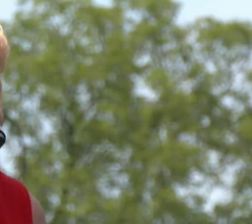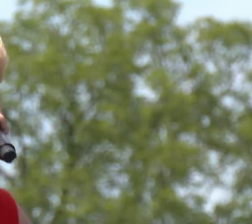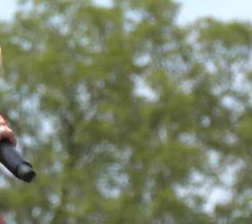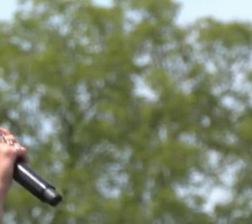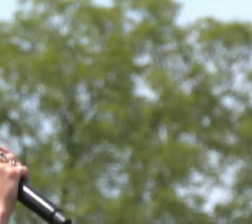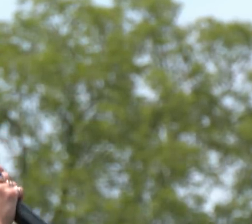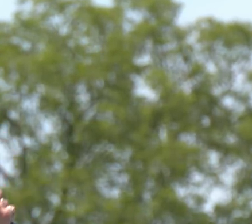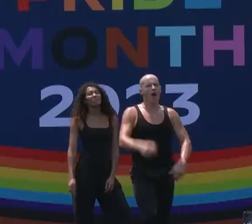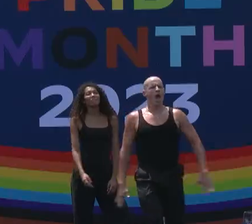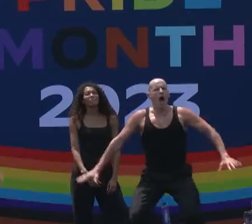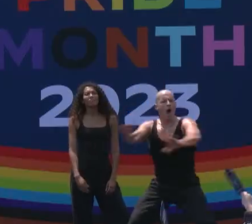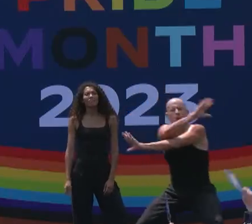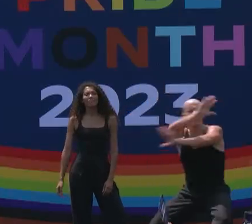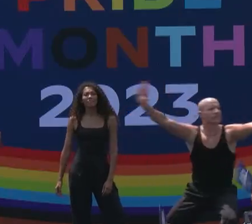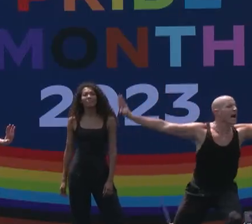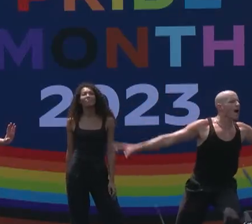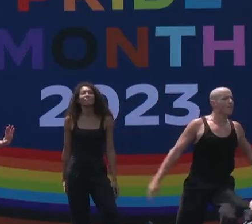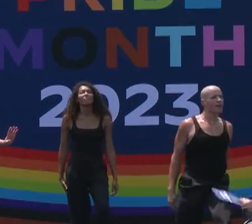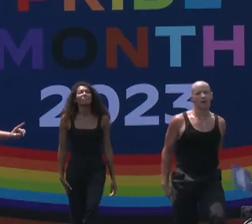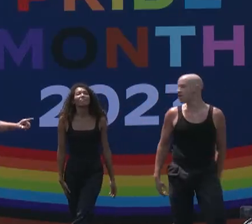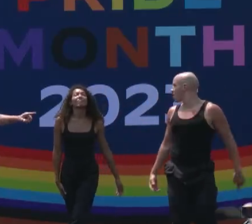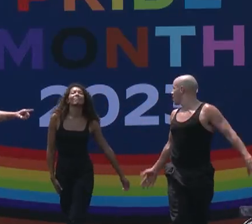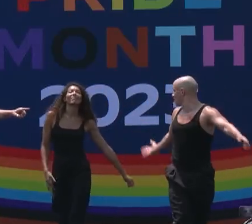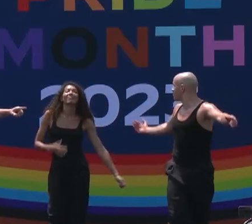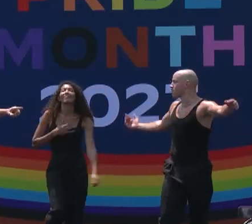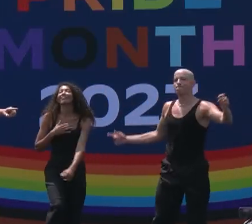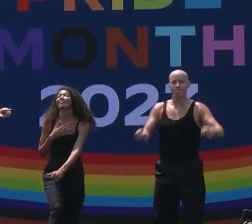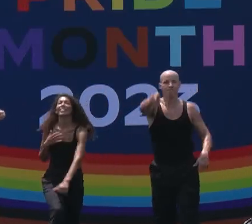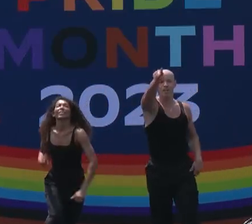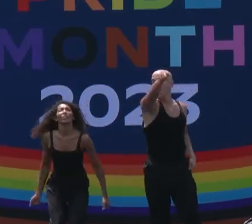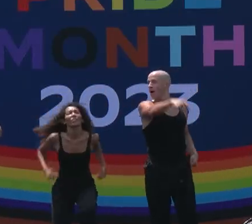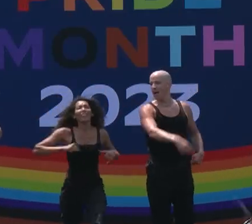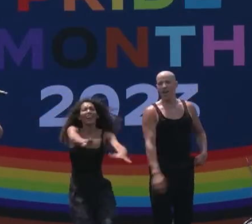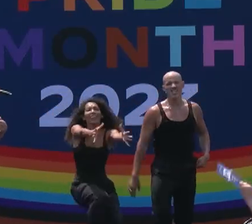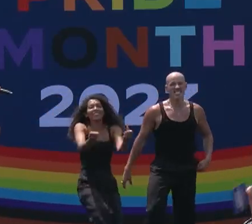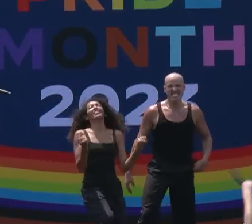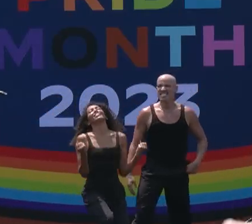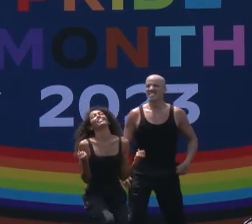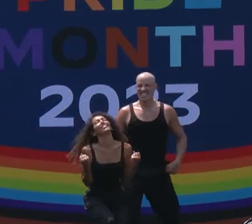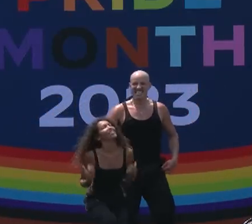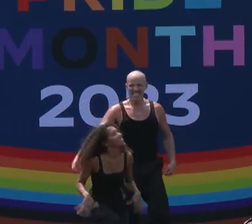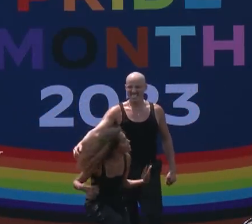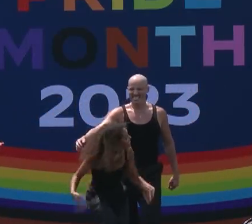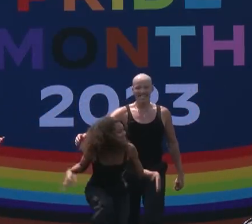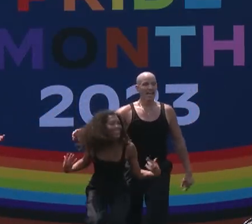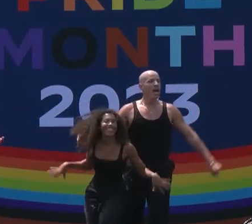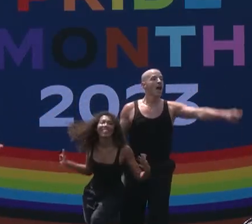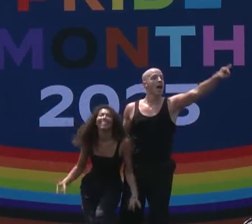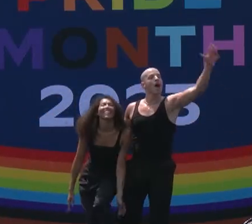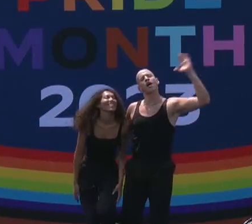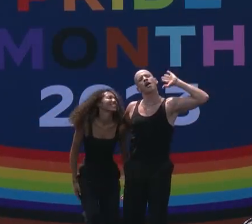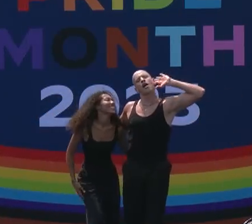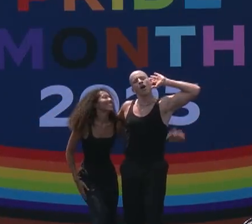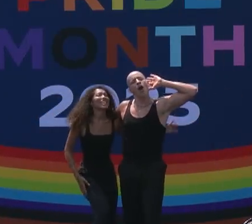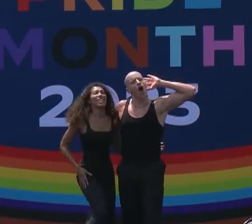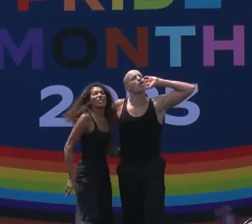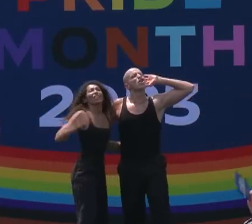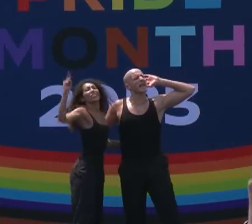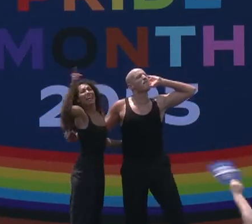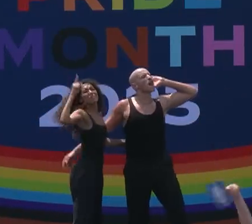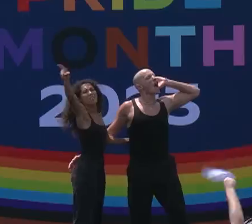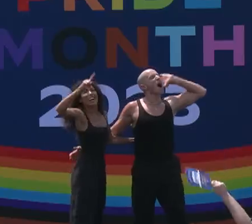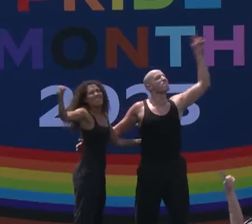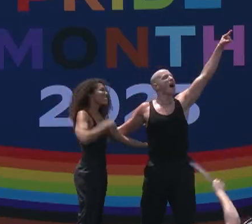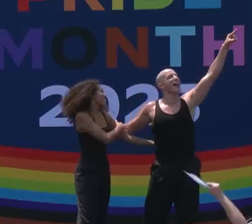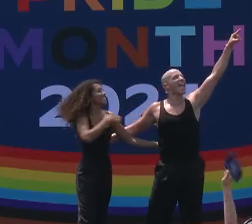take it any longer. I won't stop running down that road. I'll keep dancing till I die.